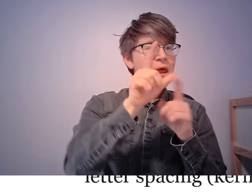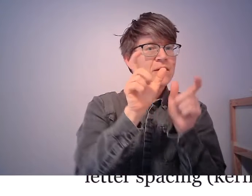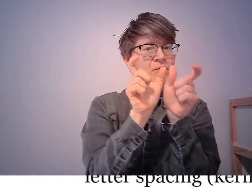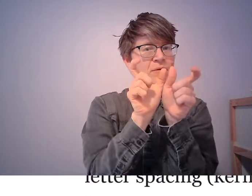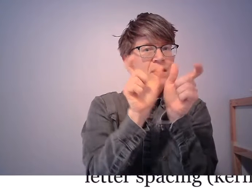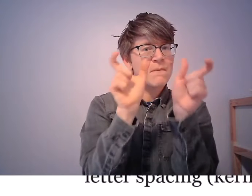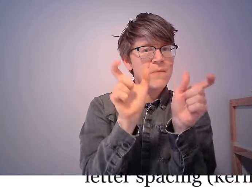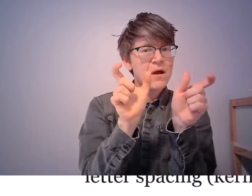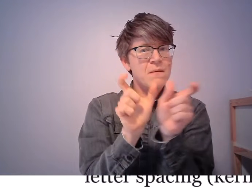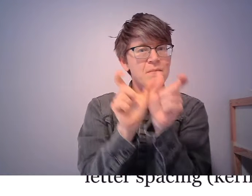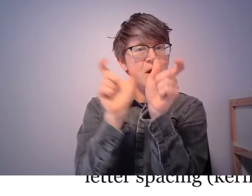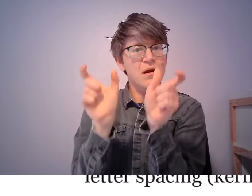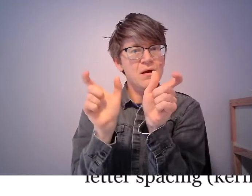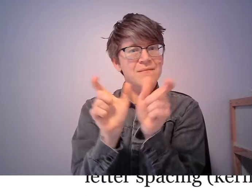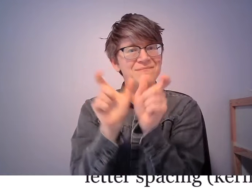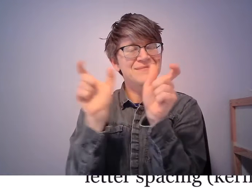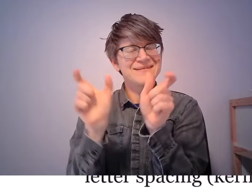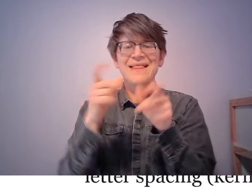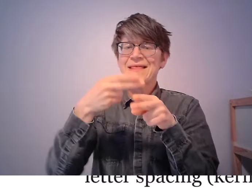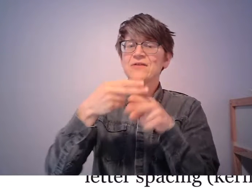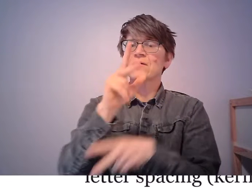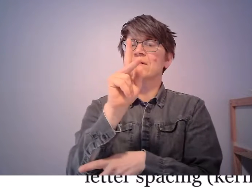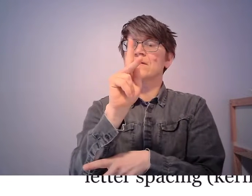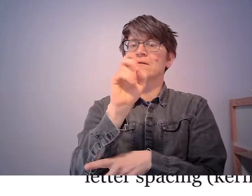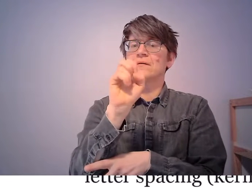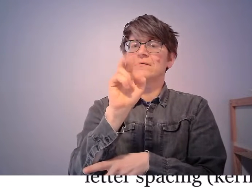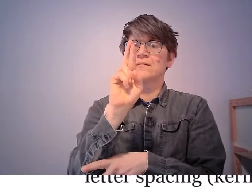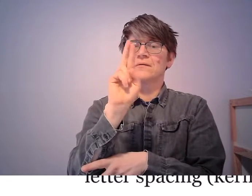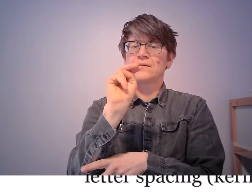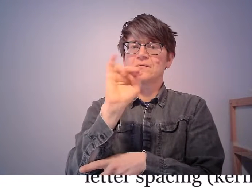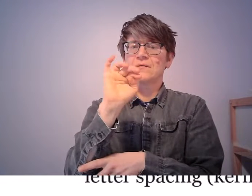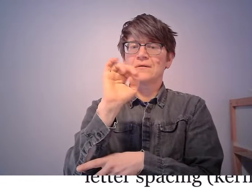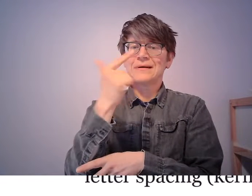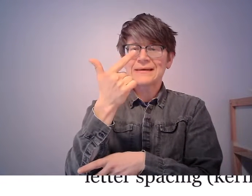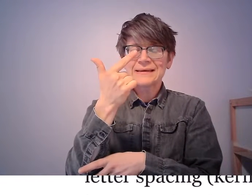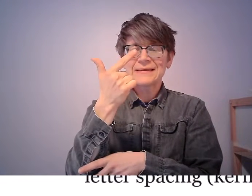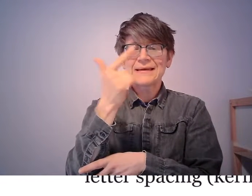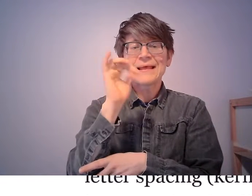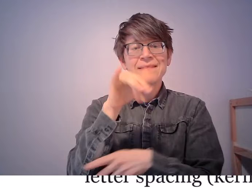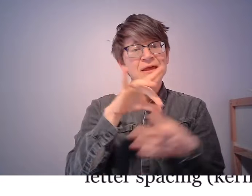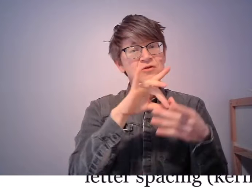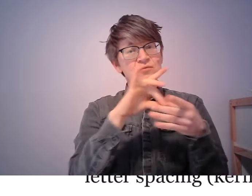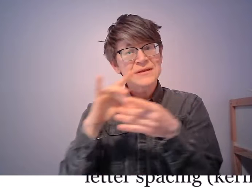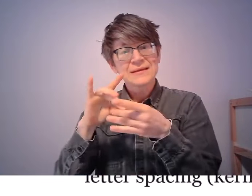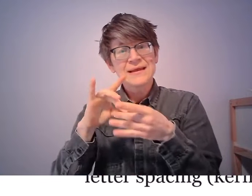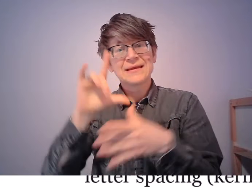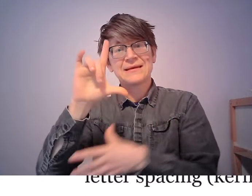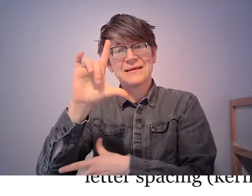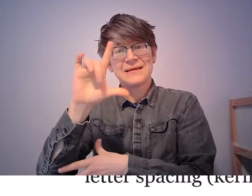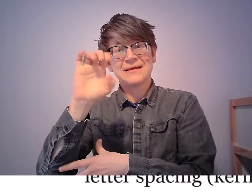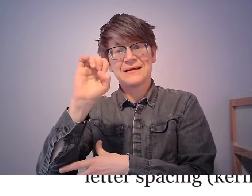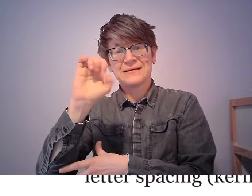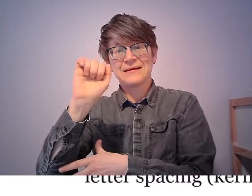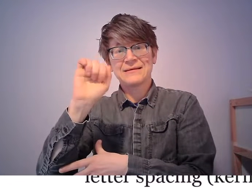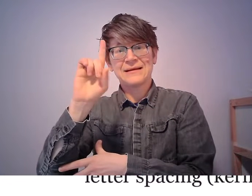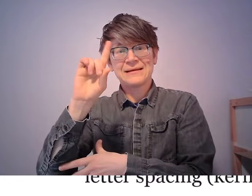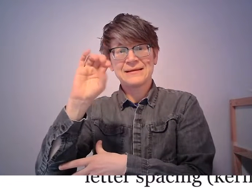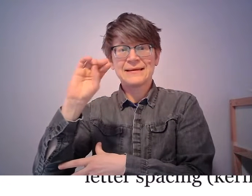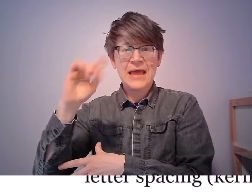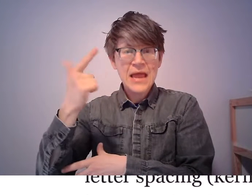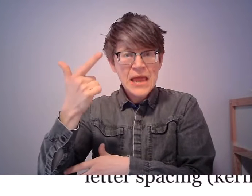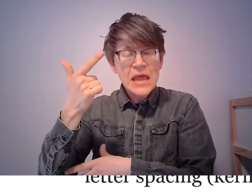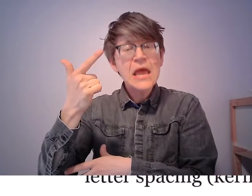proportional to word spacing, is proportional to leading, is proportional to line length, including the number of characters per